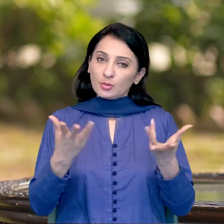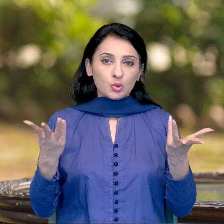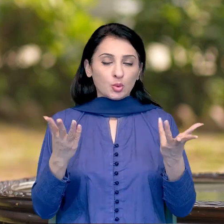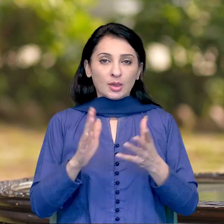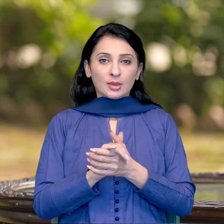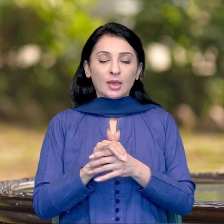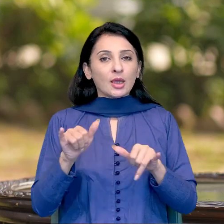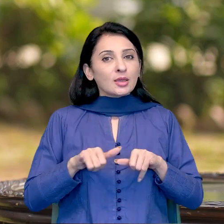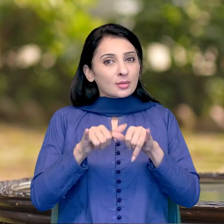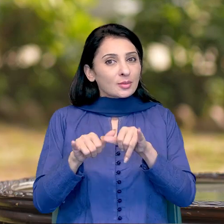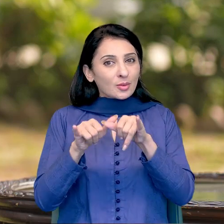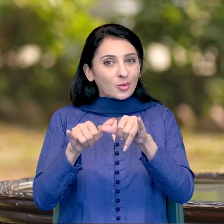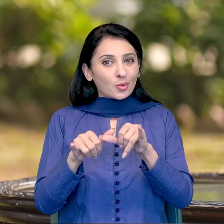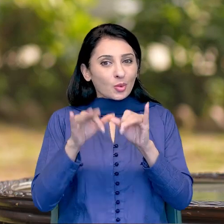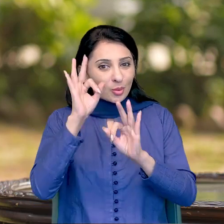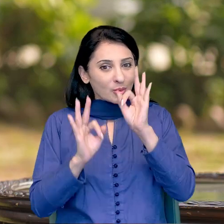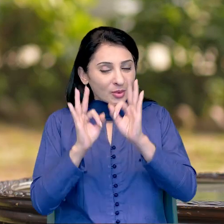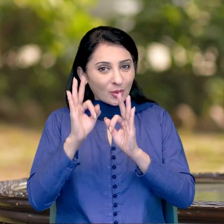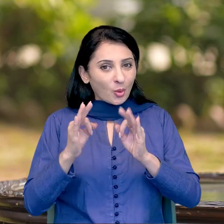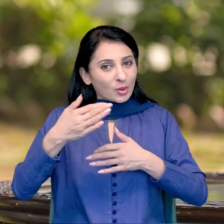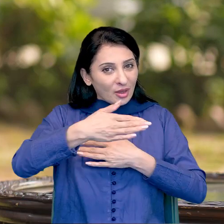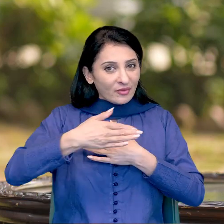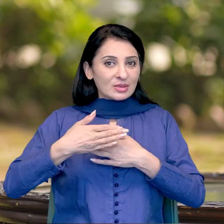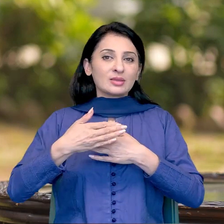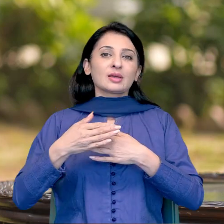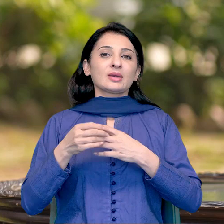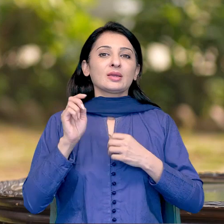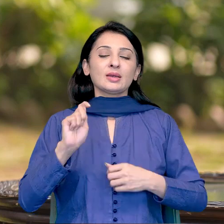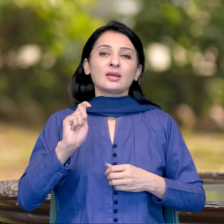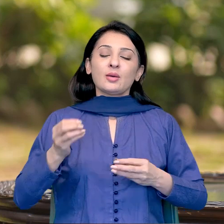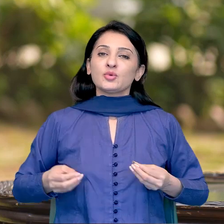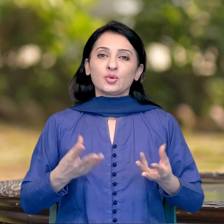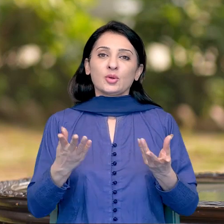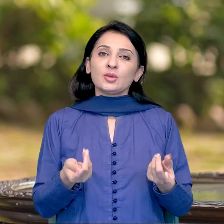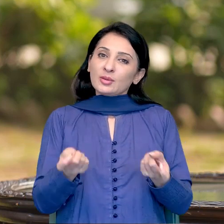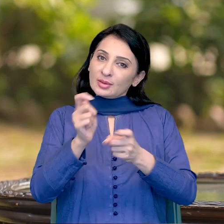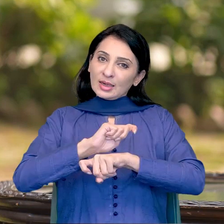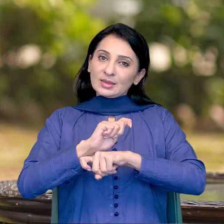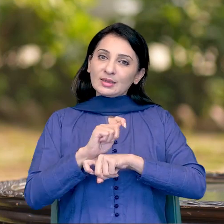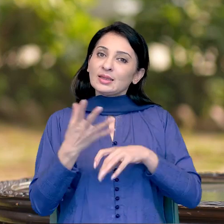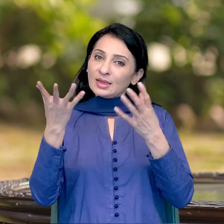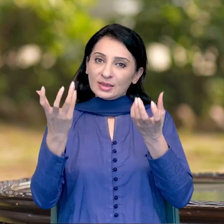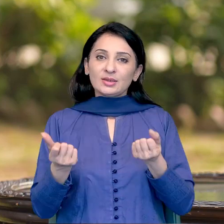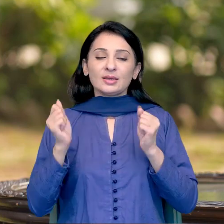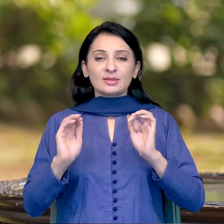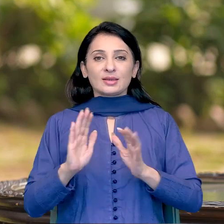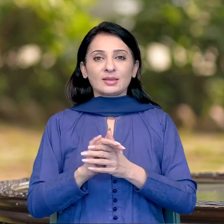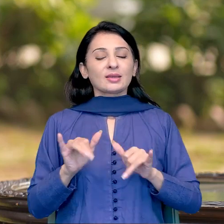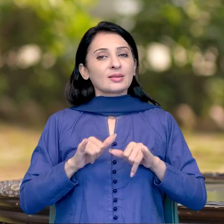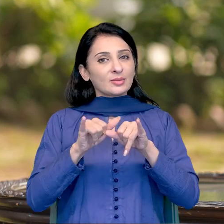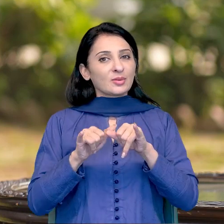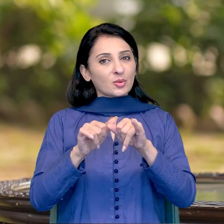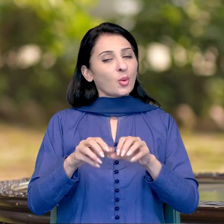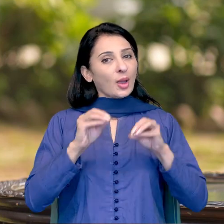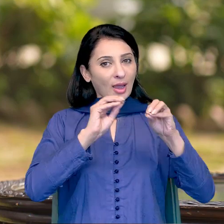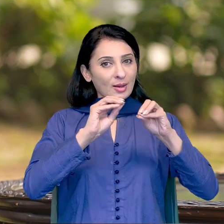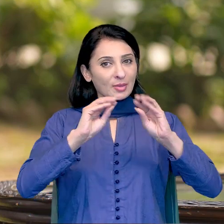for the well-being of animals of Pakistan and donate even as little as you can, so together we can bring a change